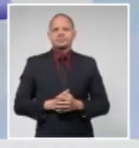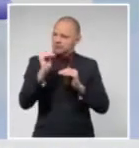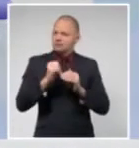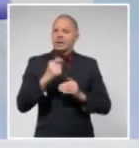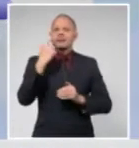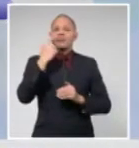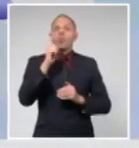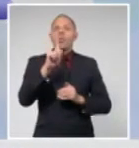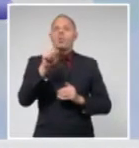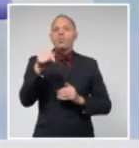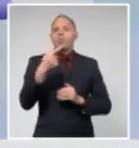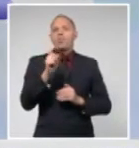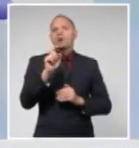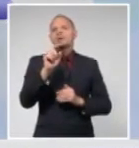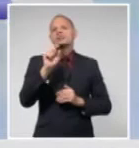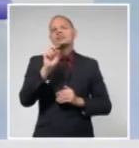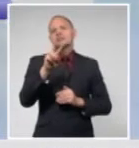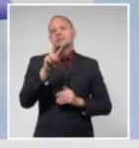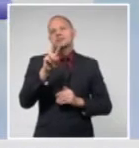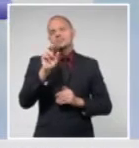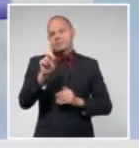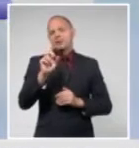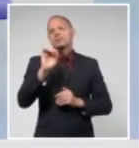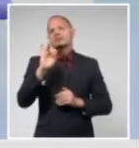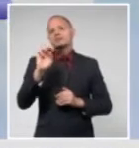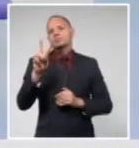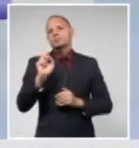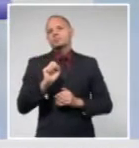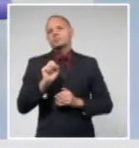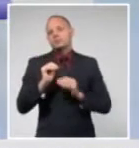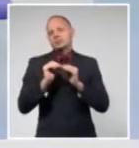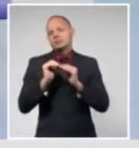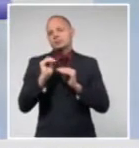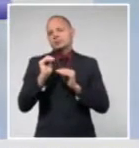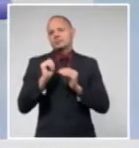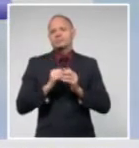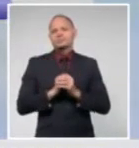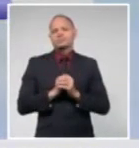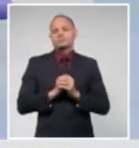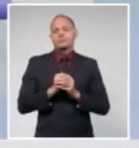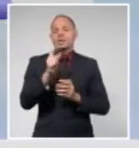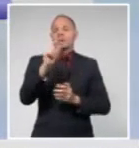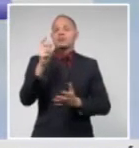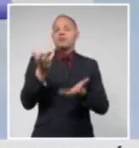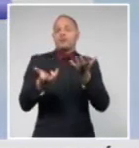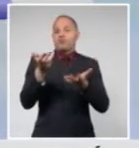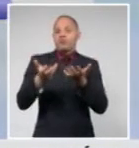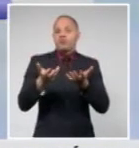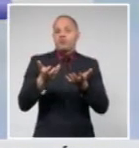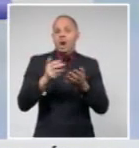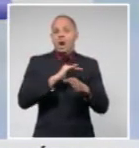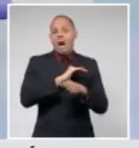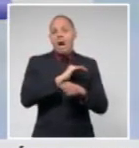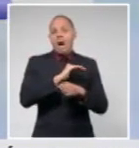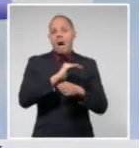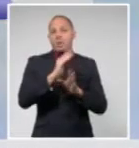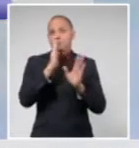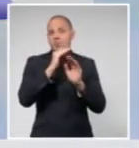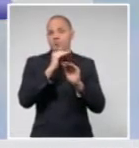1.82, then Sancti Spiritus with 1.72, Cienfuegos